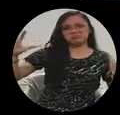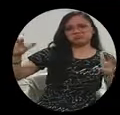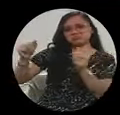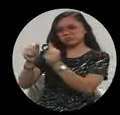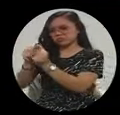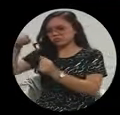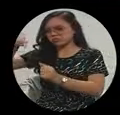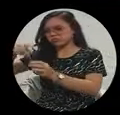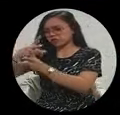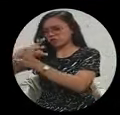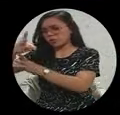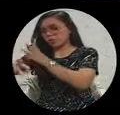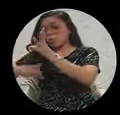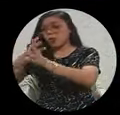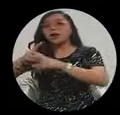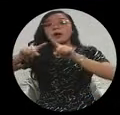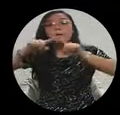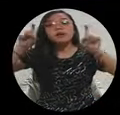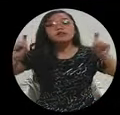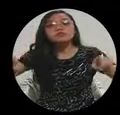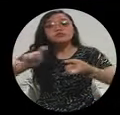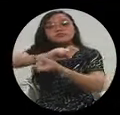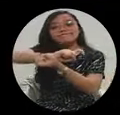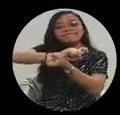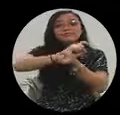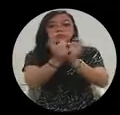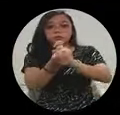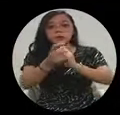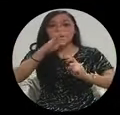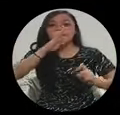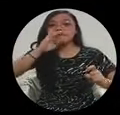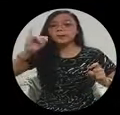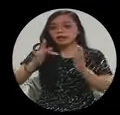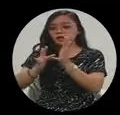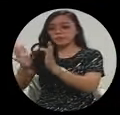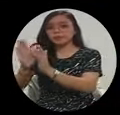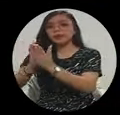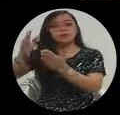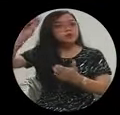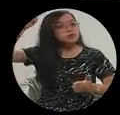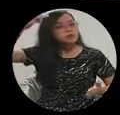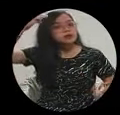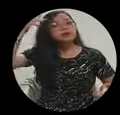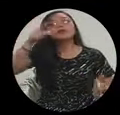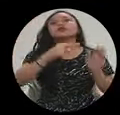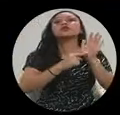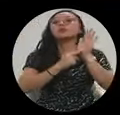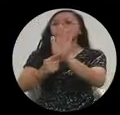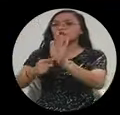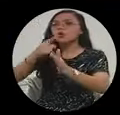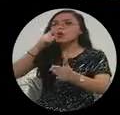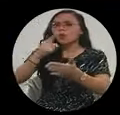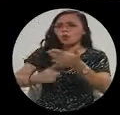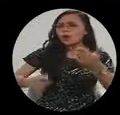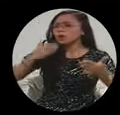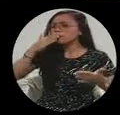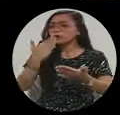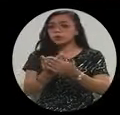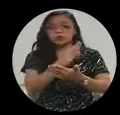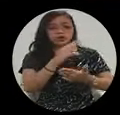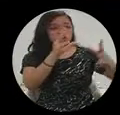not conformed to this world, but be transformed by the renewing of your mind, that ye may prove what is that